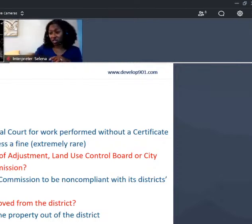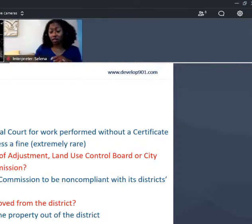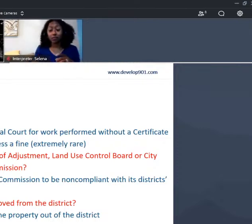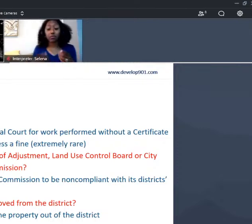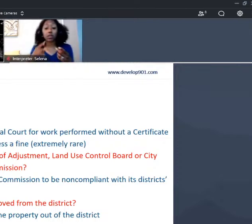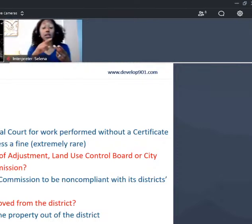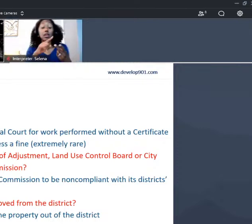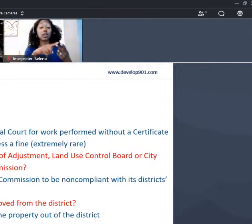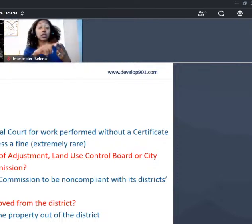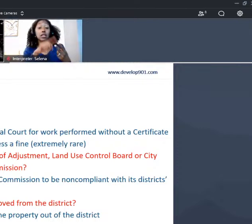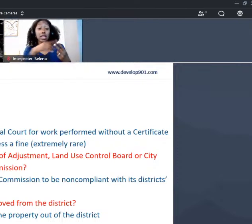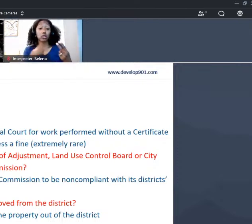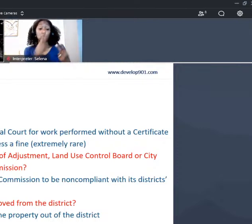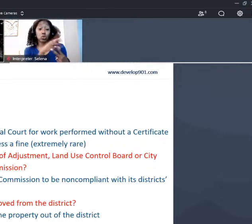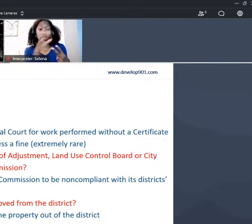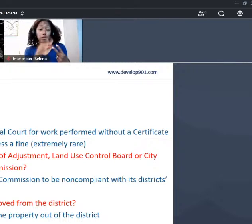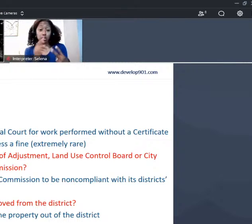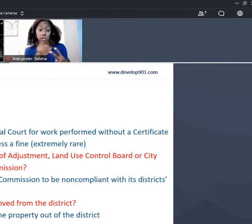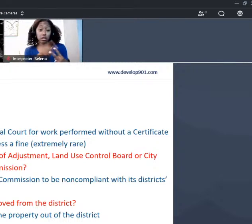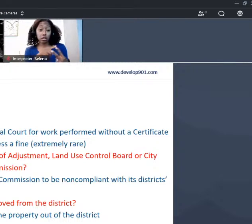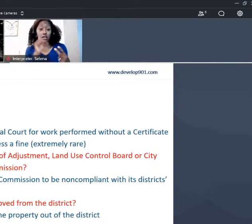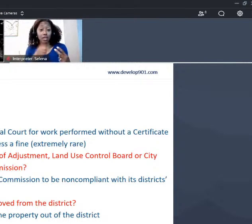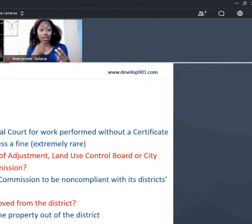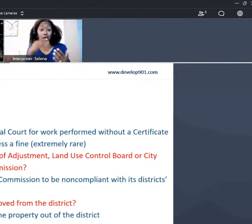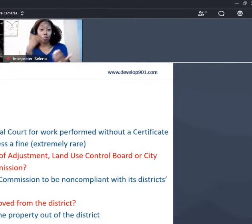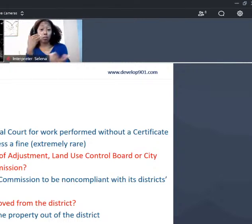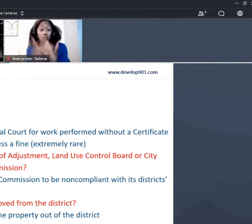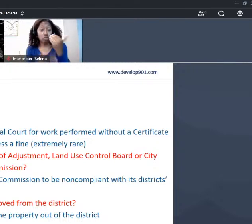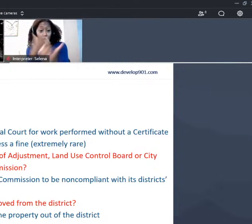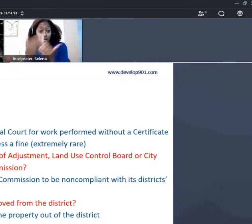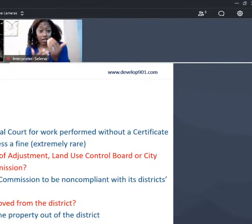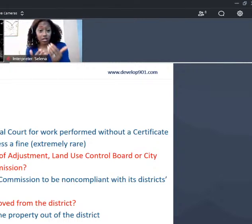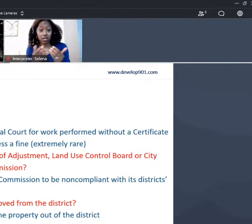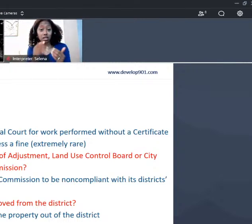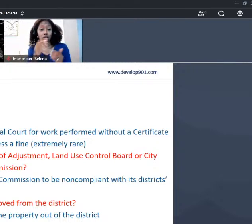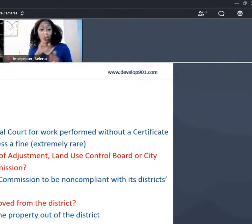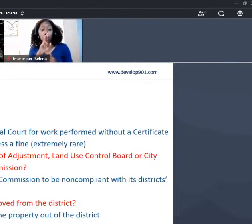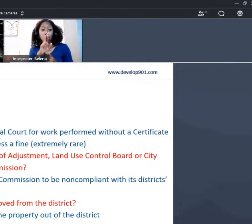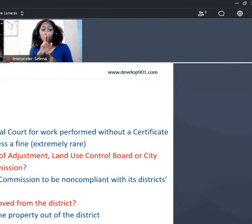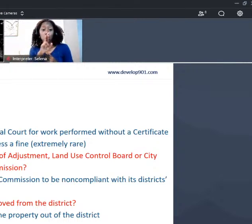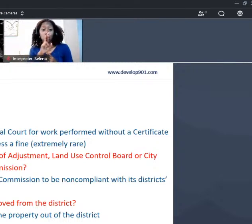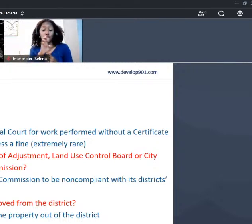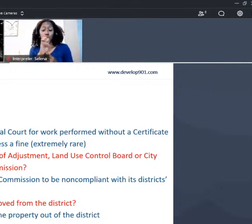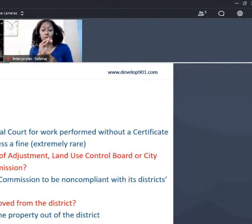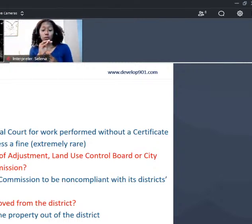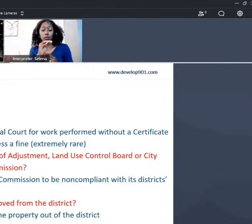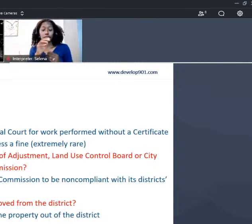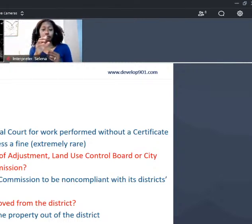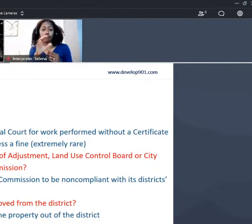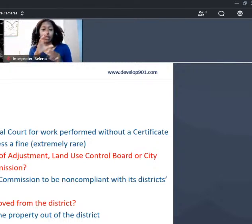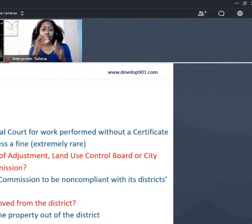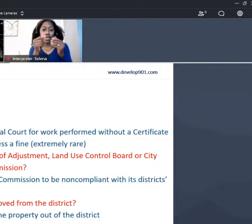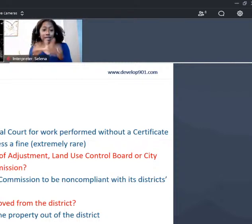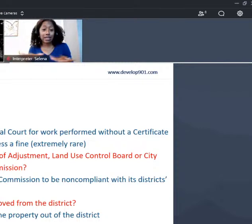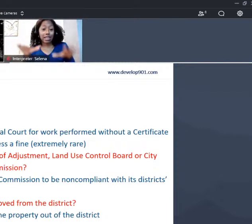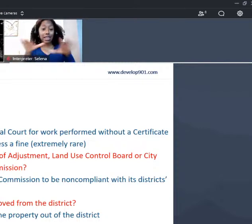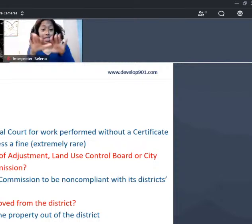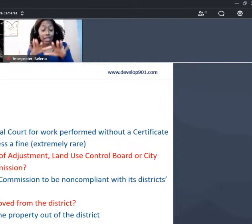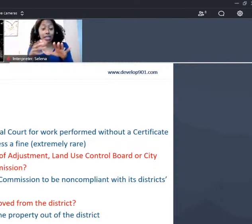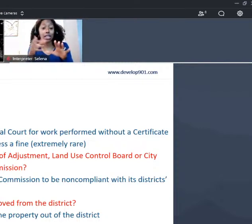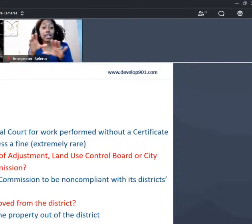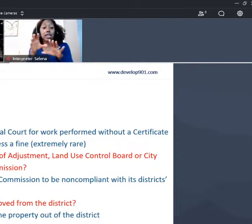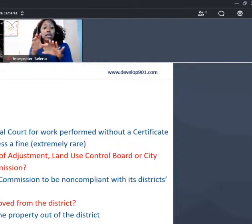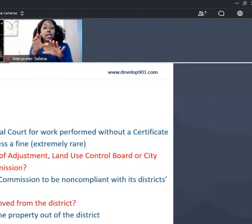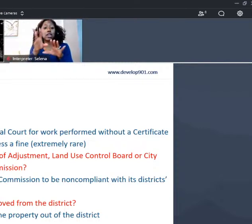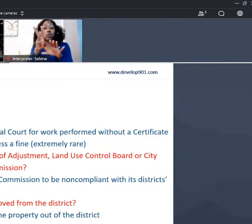can either go through the process to unzone, to remove his property from a landmarks district. We have a